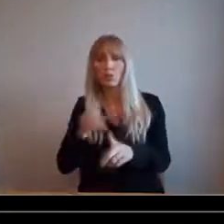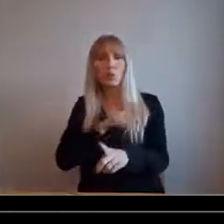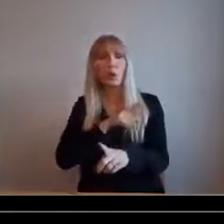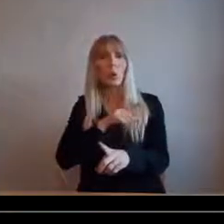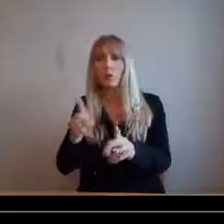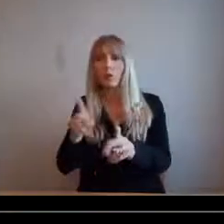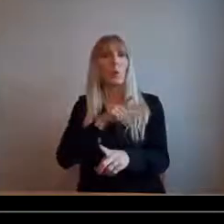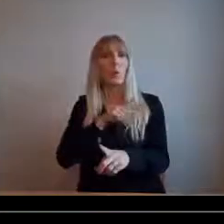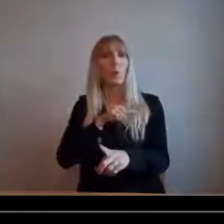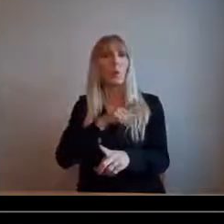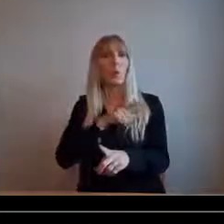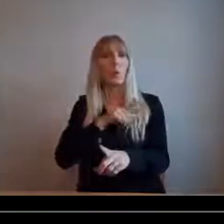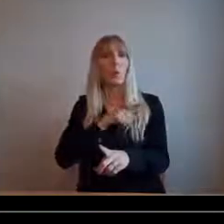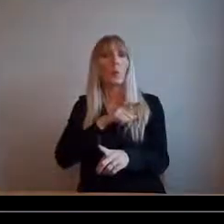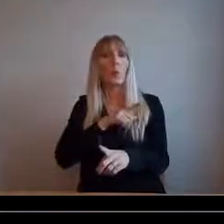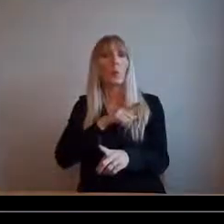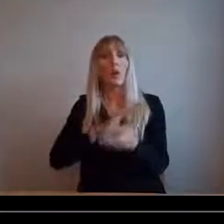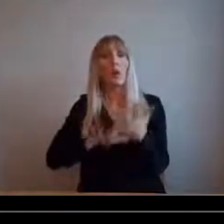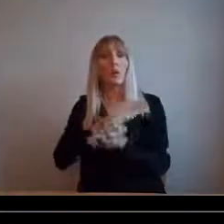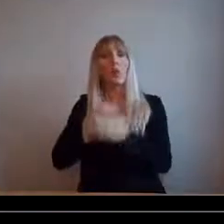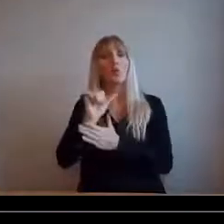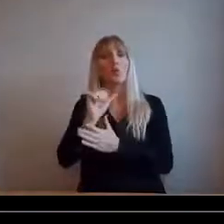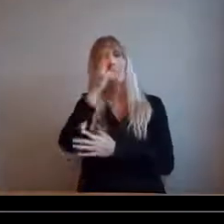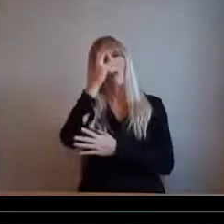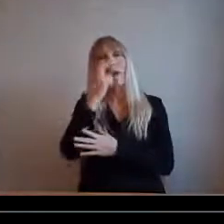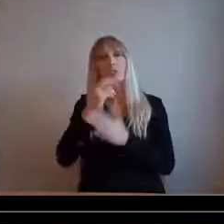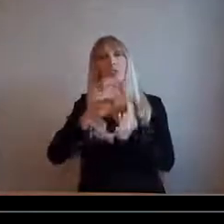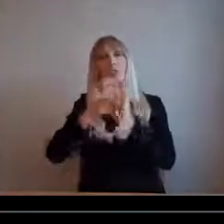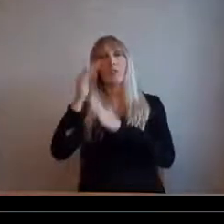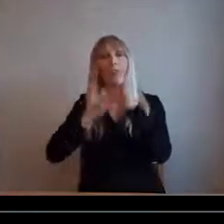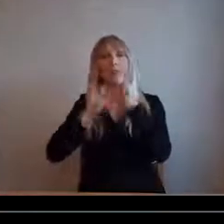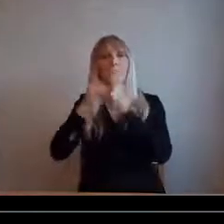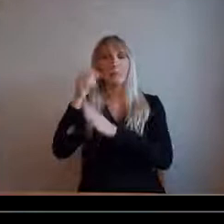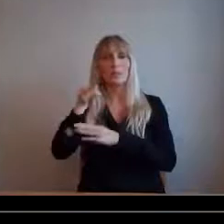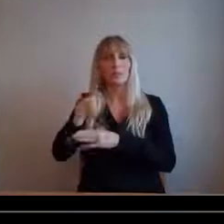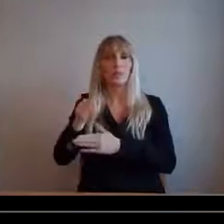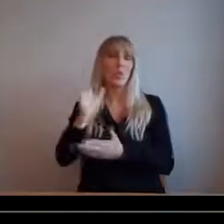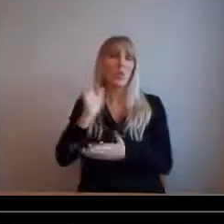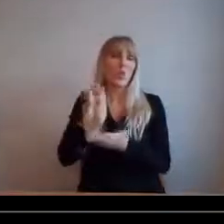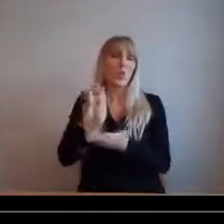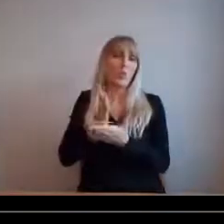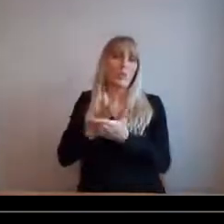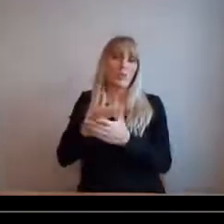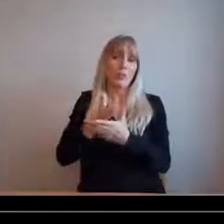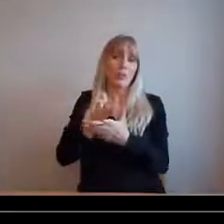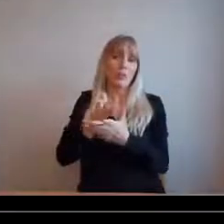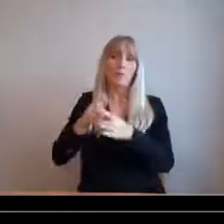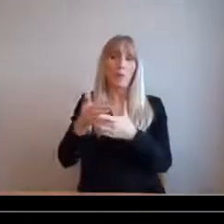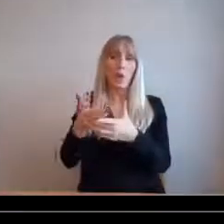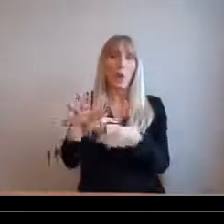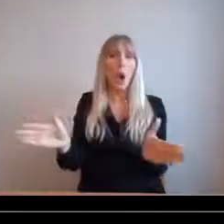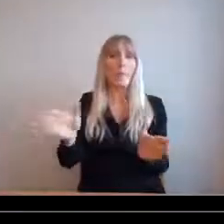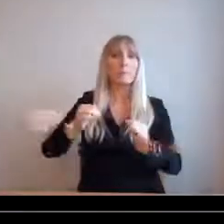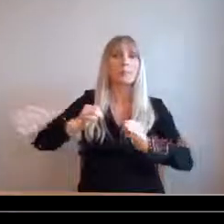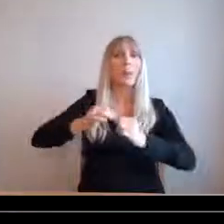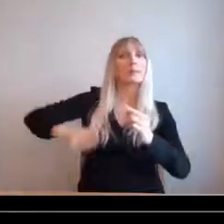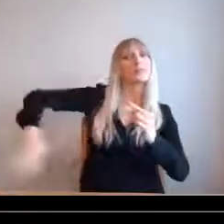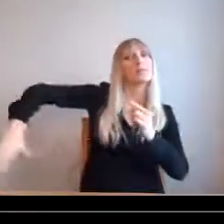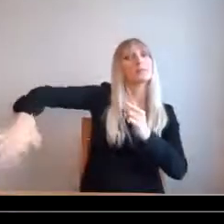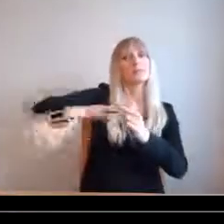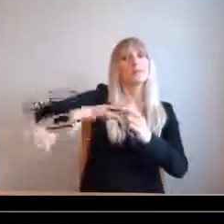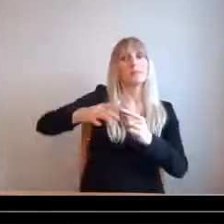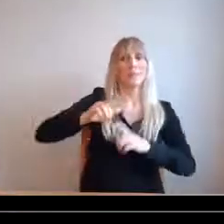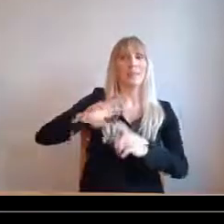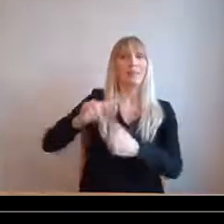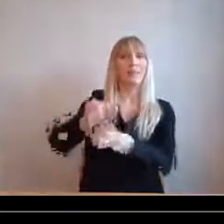was a cultural heritage building, and that's really to maintain open space and fewer utility